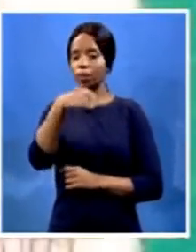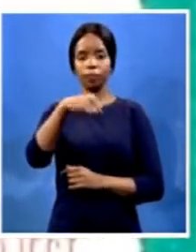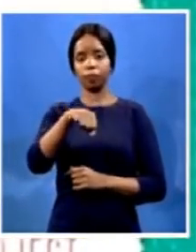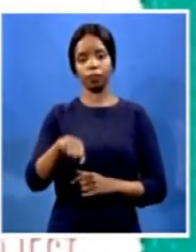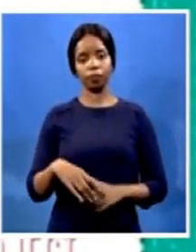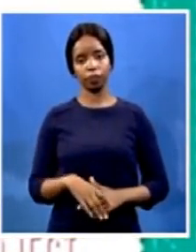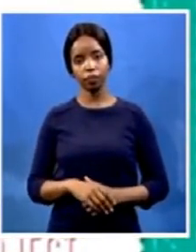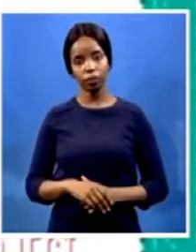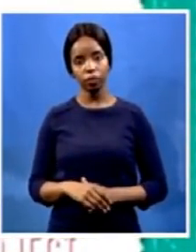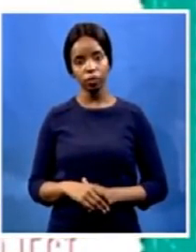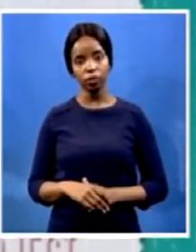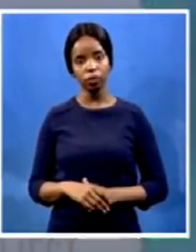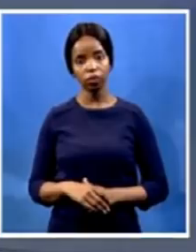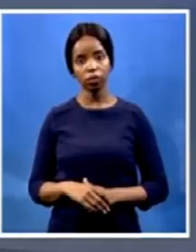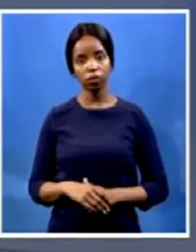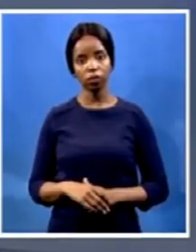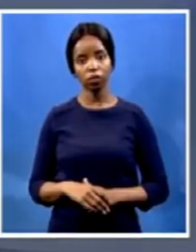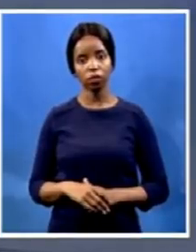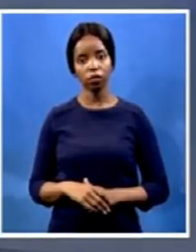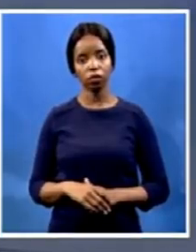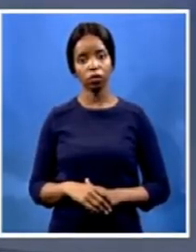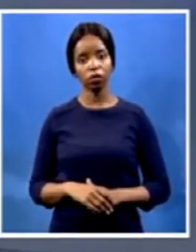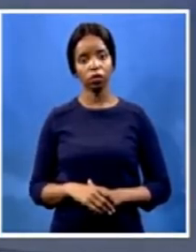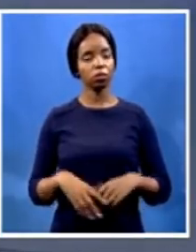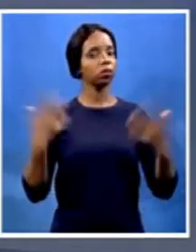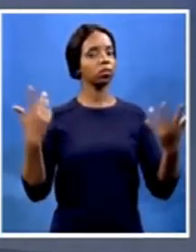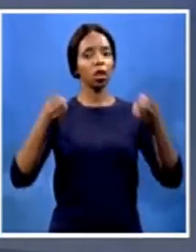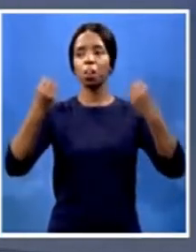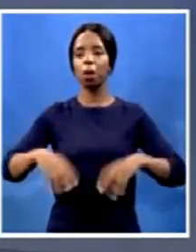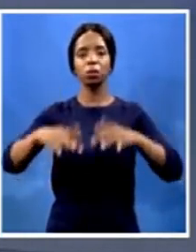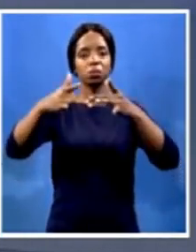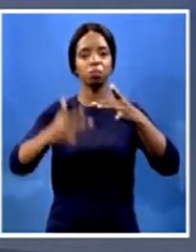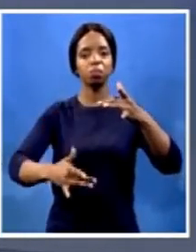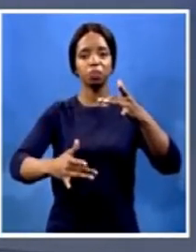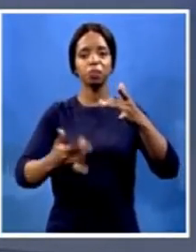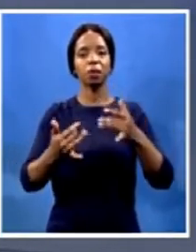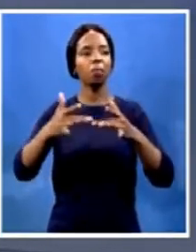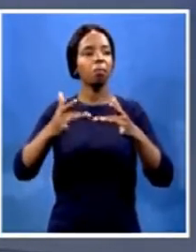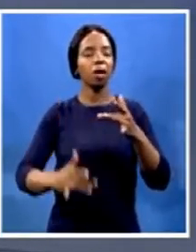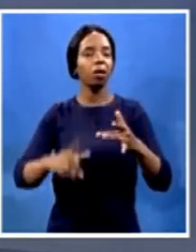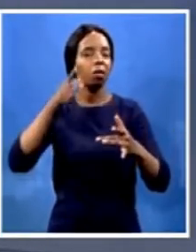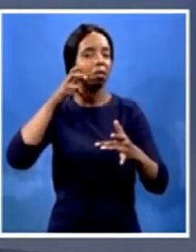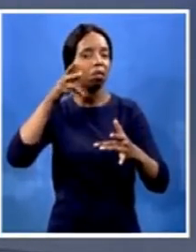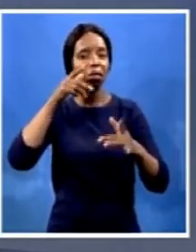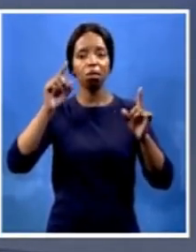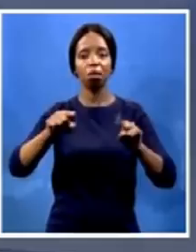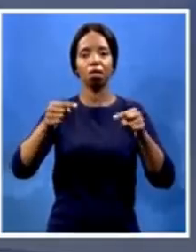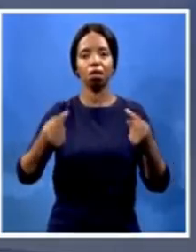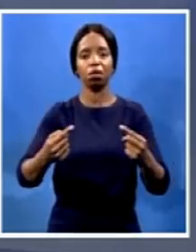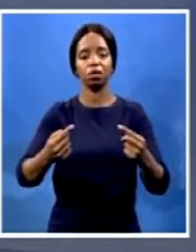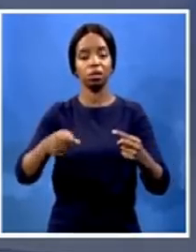it seems it's such a pity. We lost Dr. Fehmeeda Moosa. They're talking about this very important project,